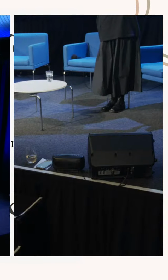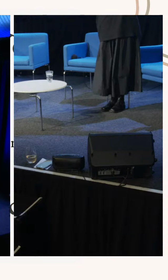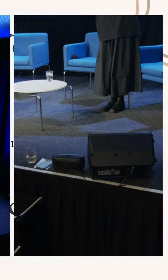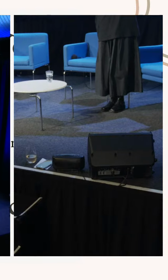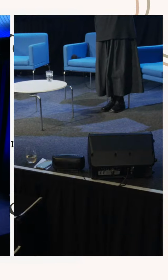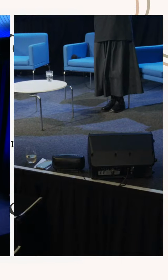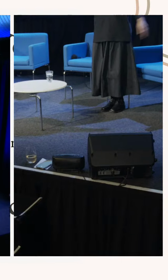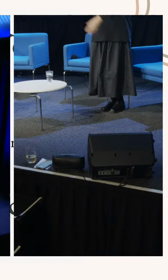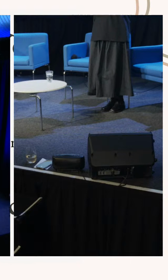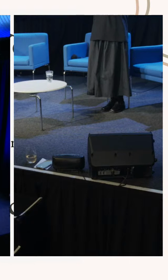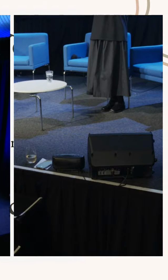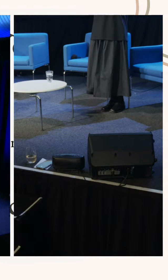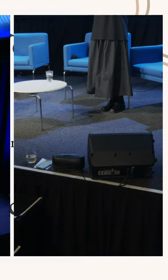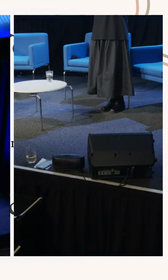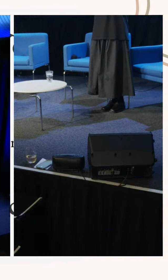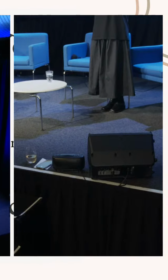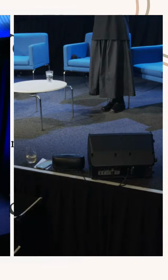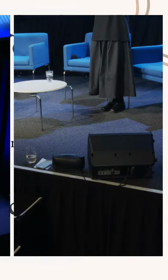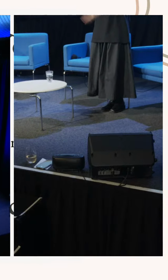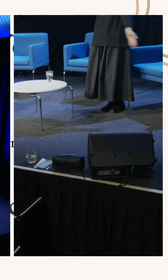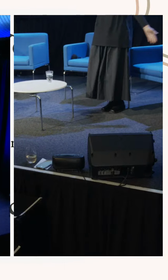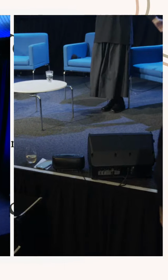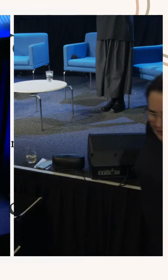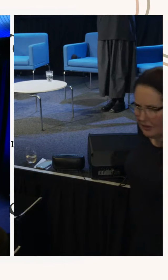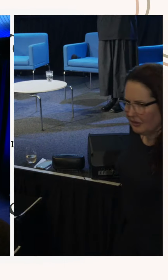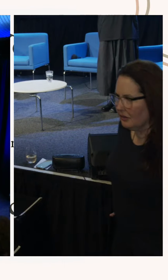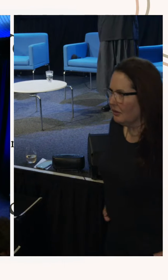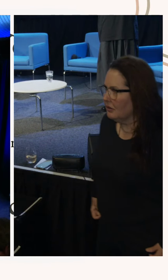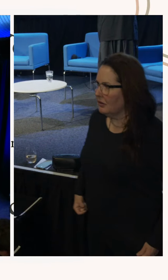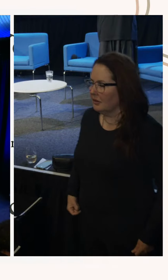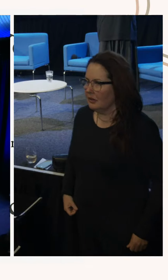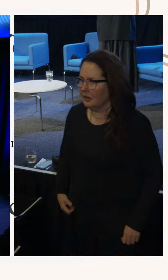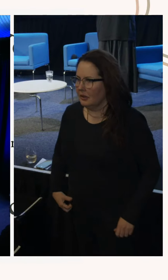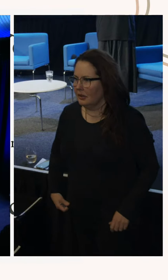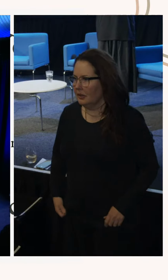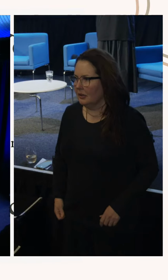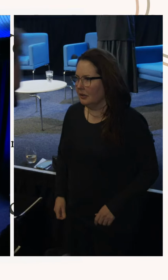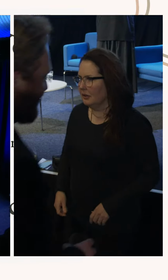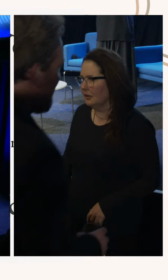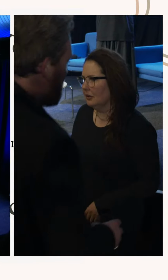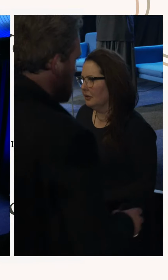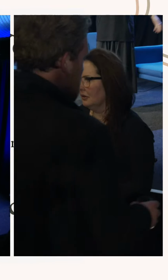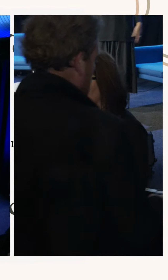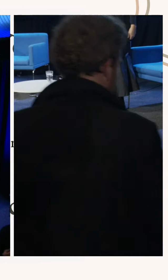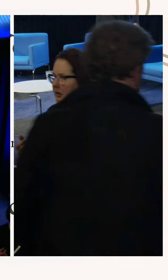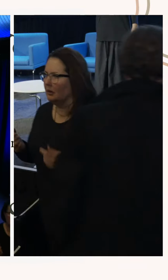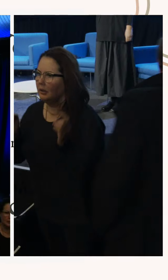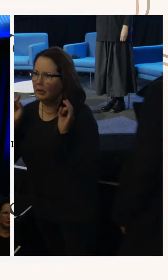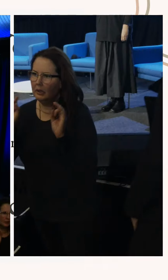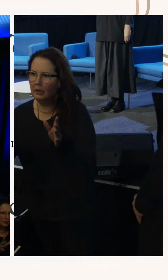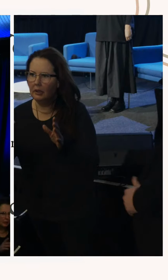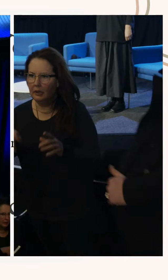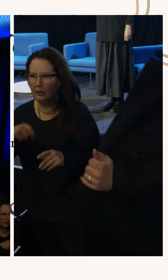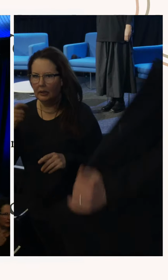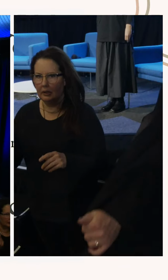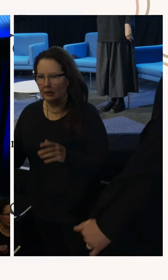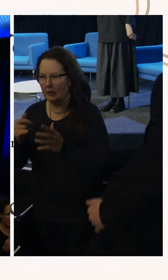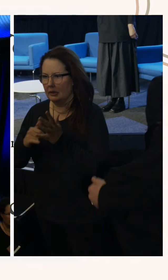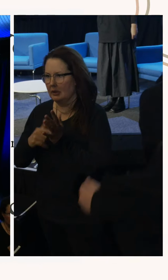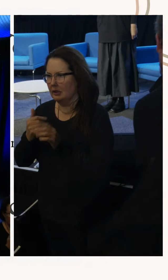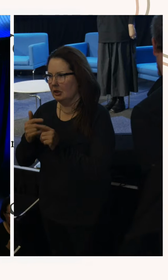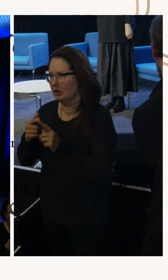Dingiwala, hello again. We are going to kick off the next stage, Overland